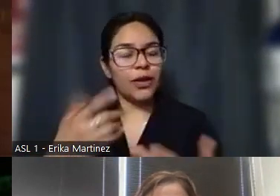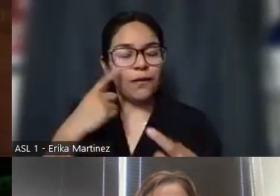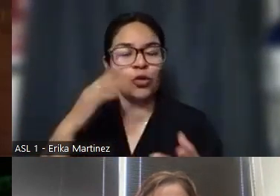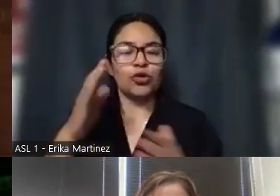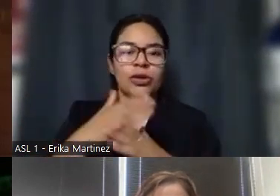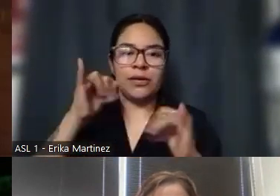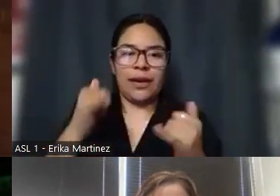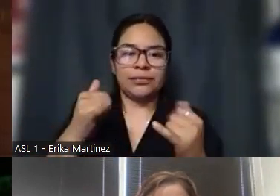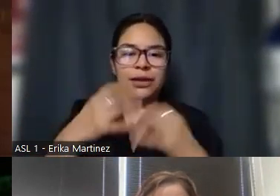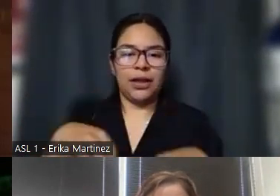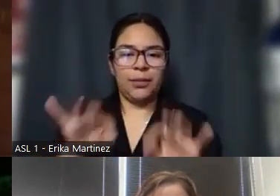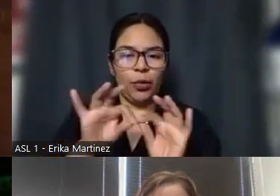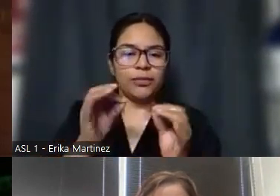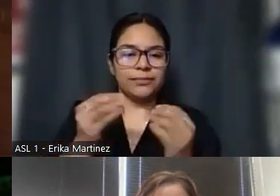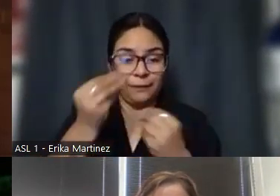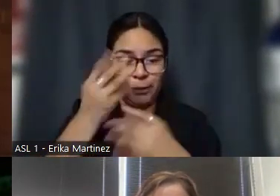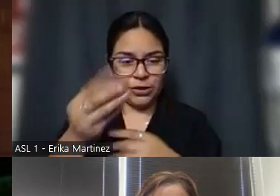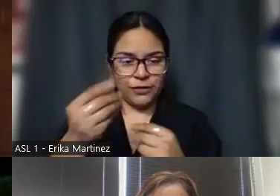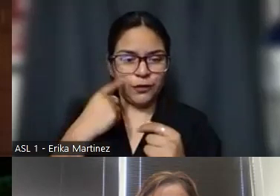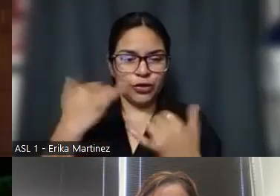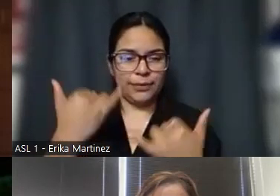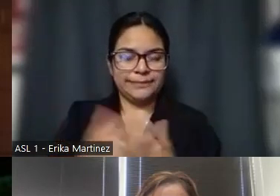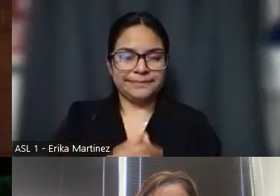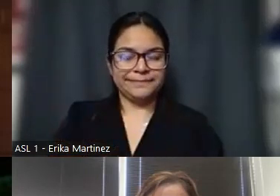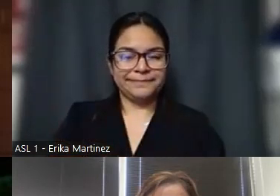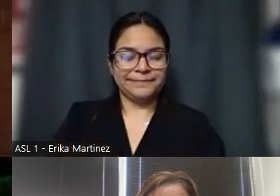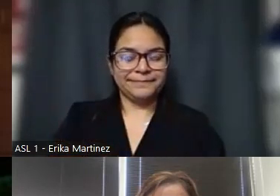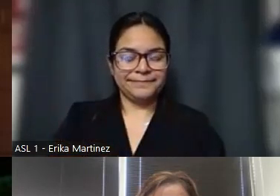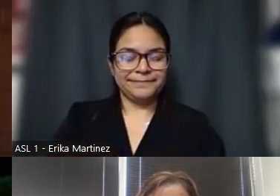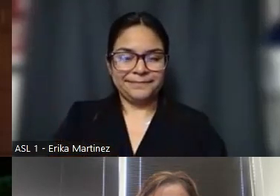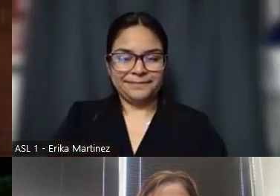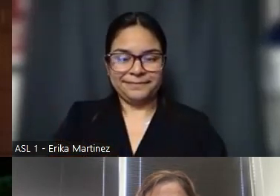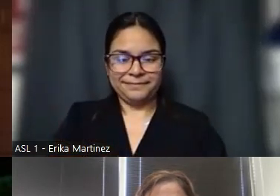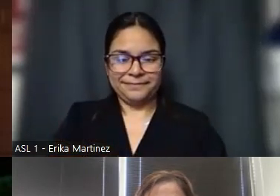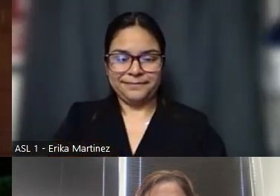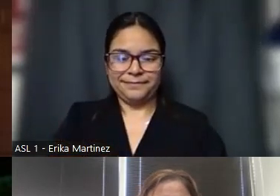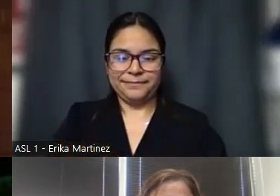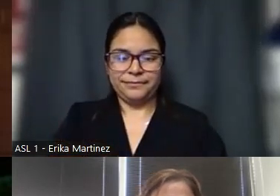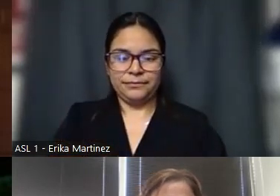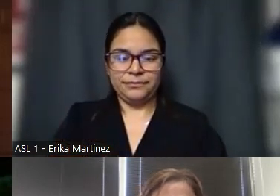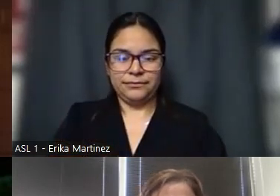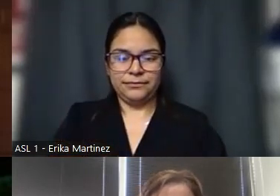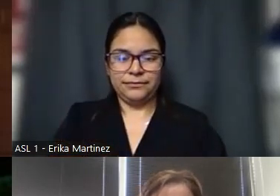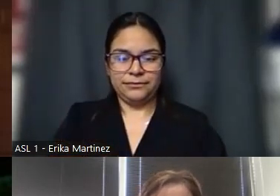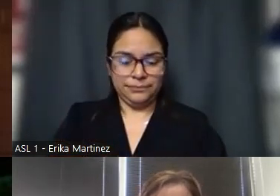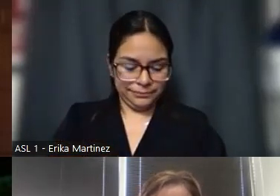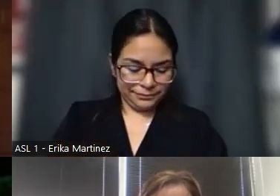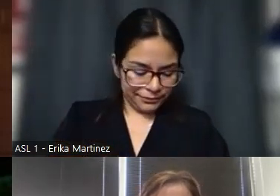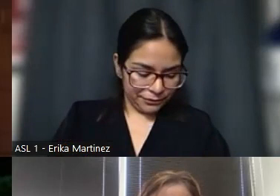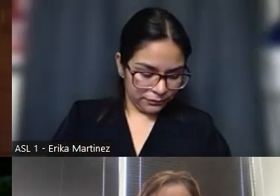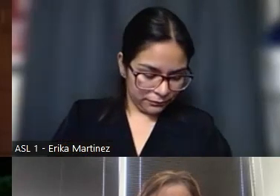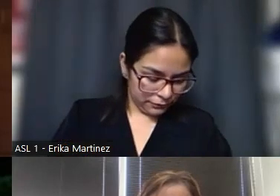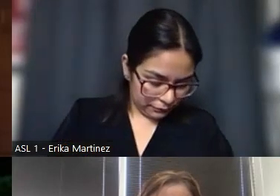and also to the department for really moving us forward. This really is an underserved